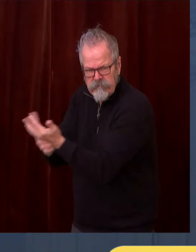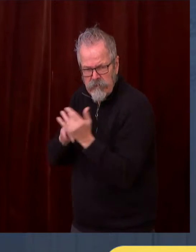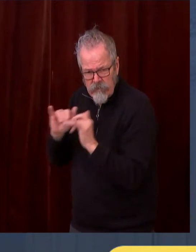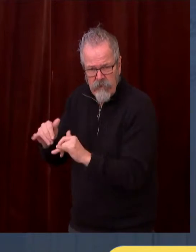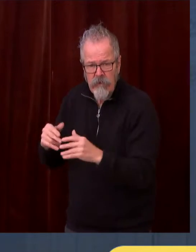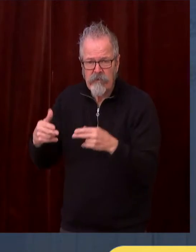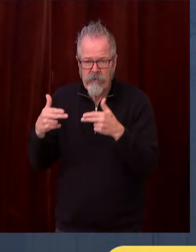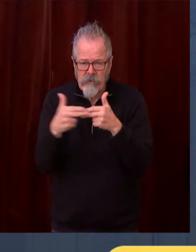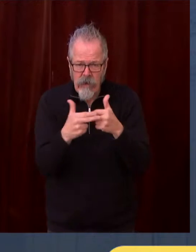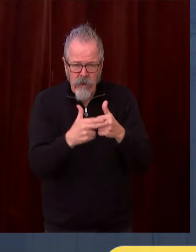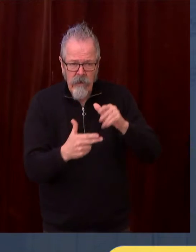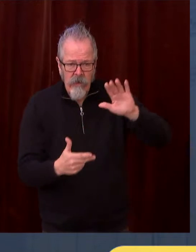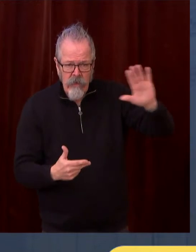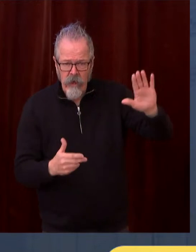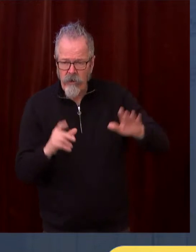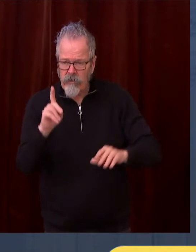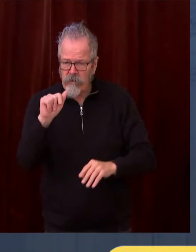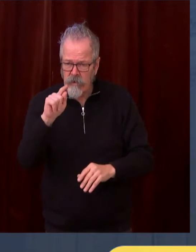point.